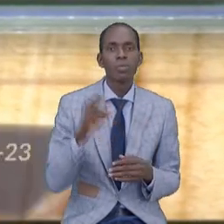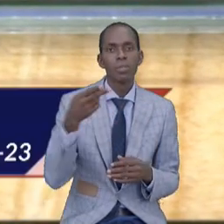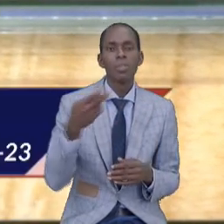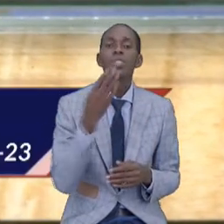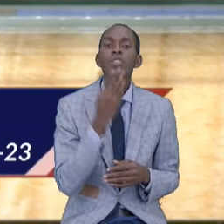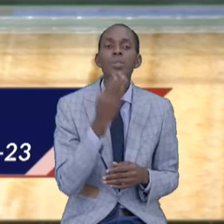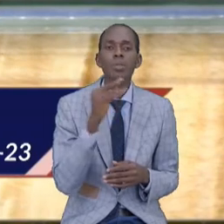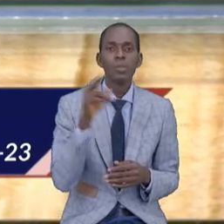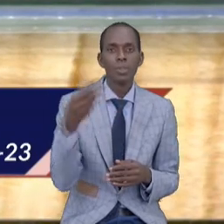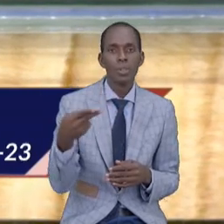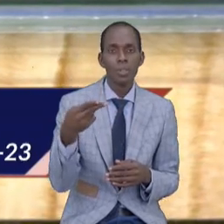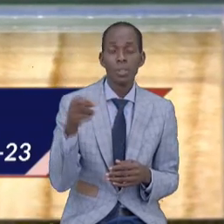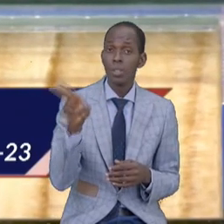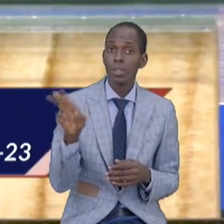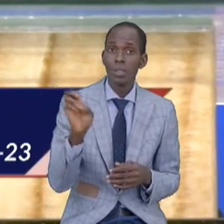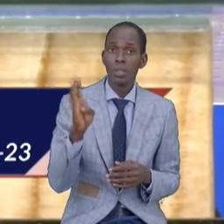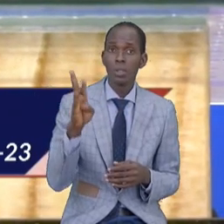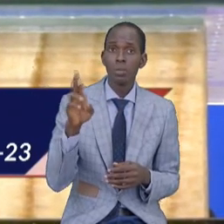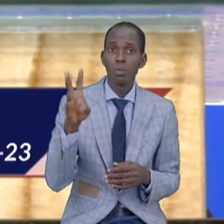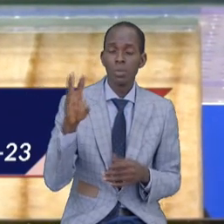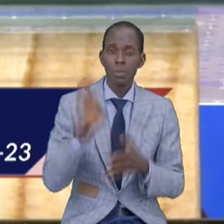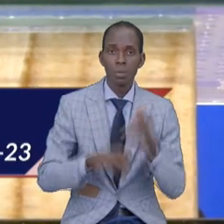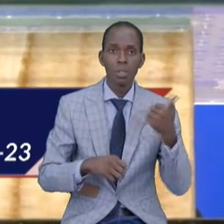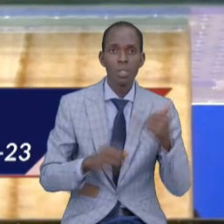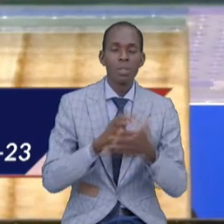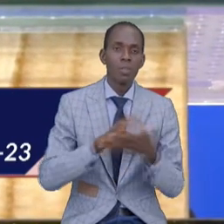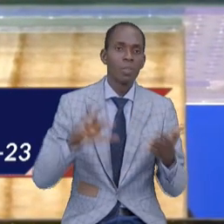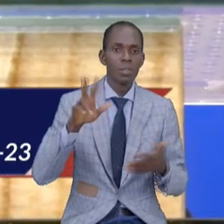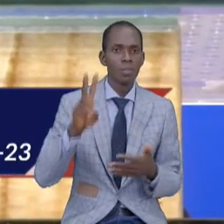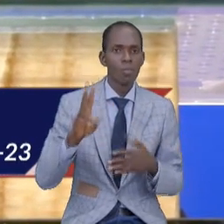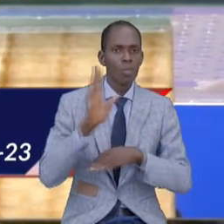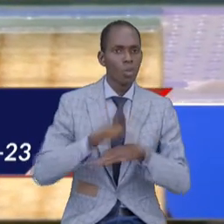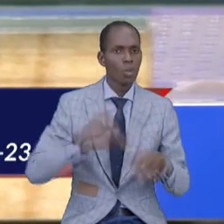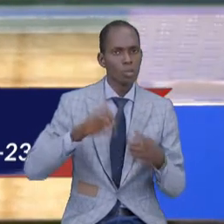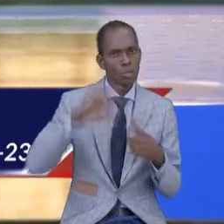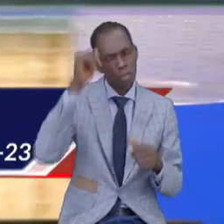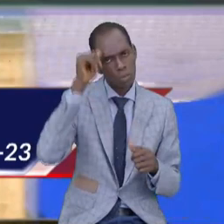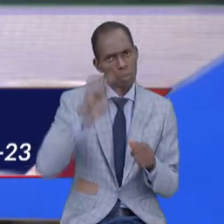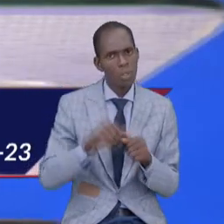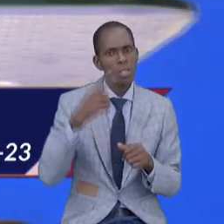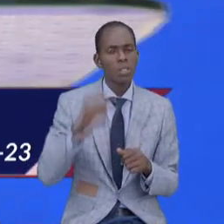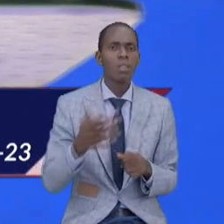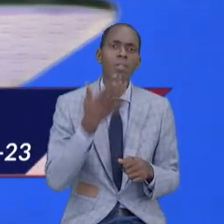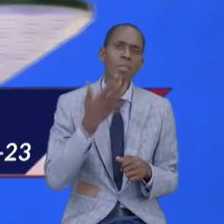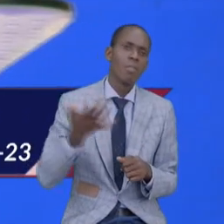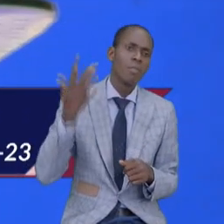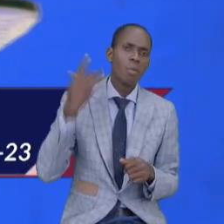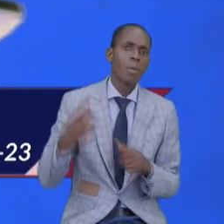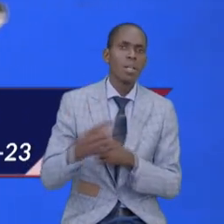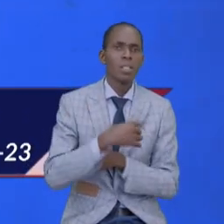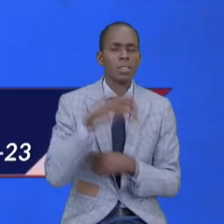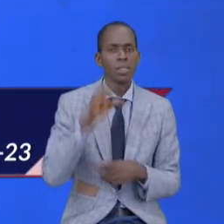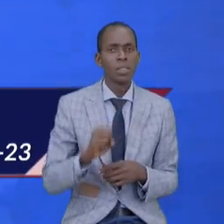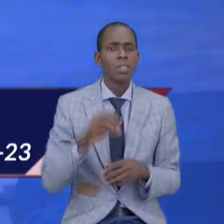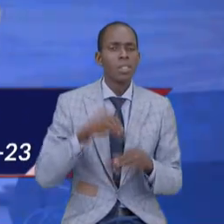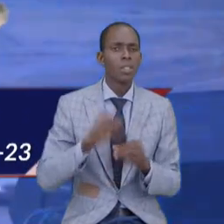verse 32. But call to remembrance the former days, which in